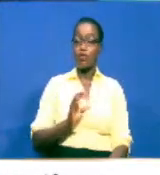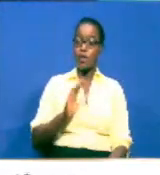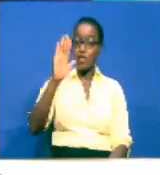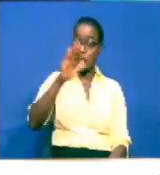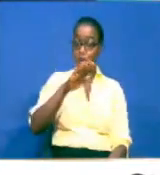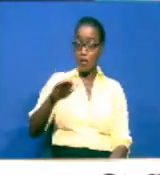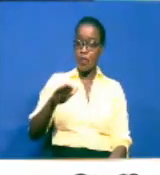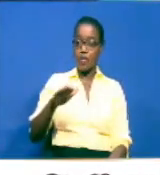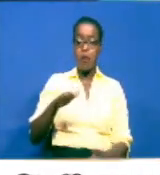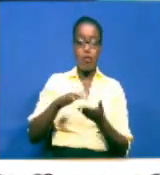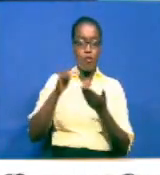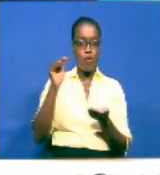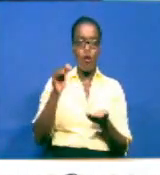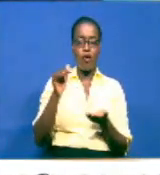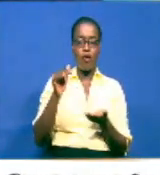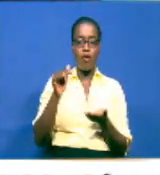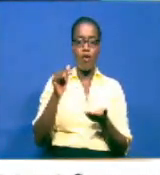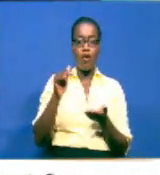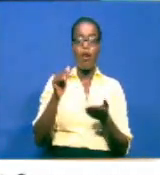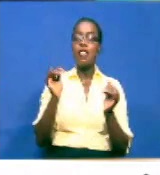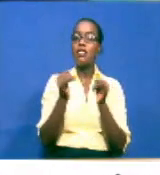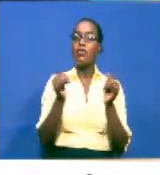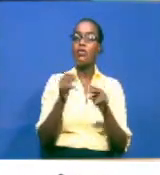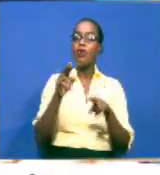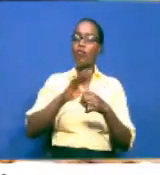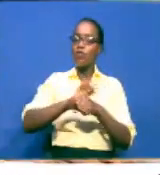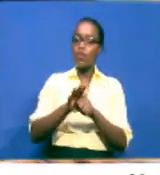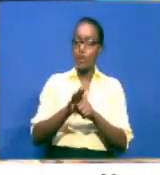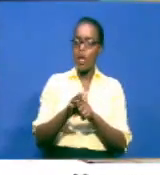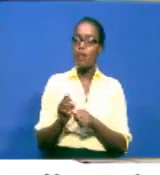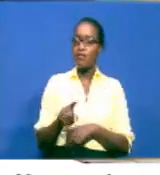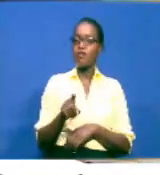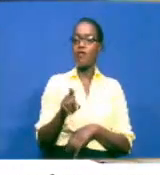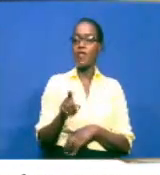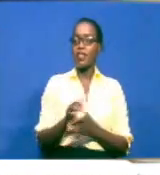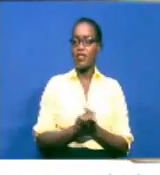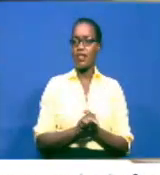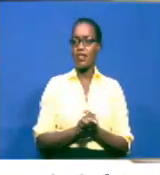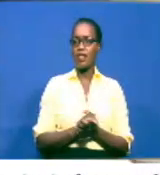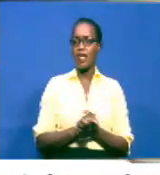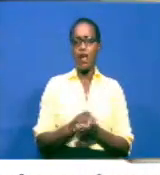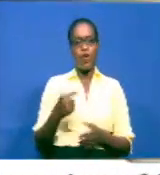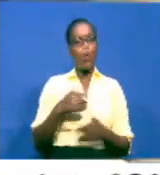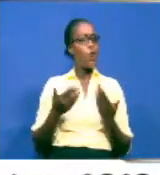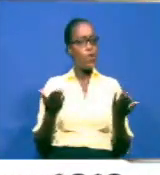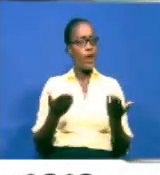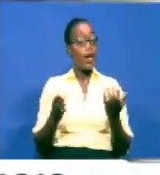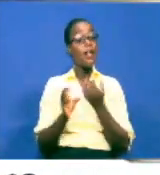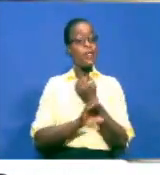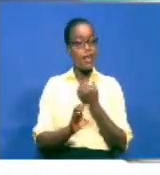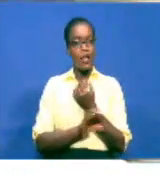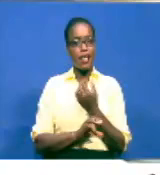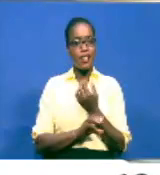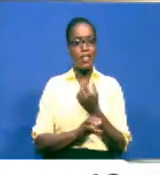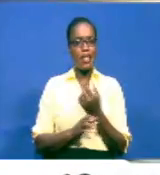Of course, more or update on the coronavirus. Well, where are we as a country? As